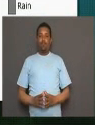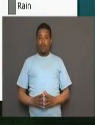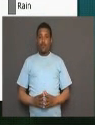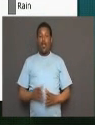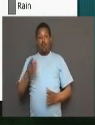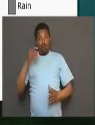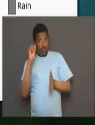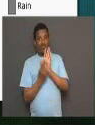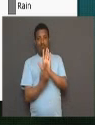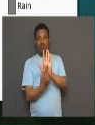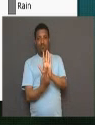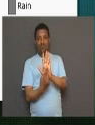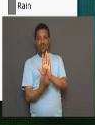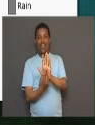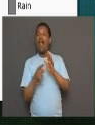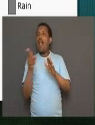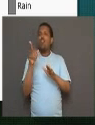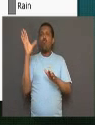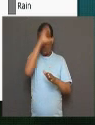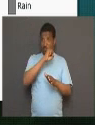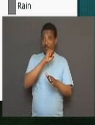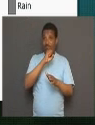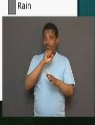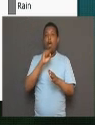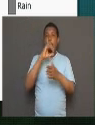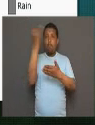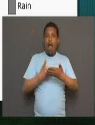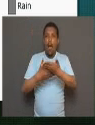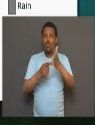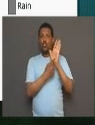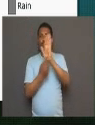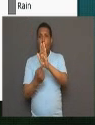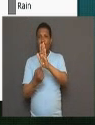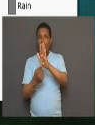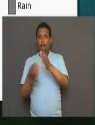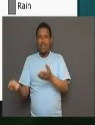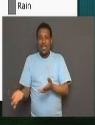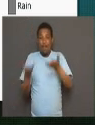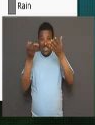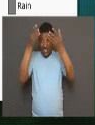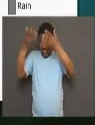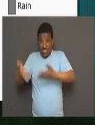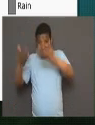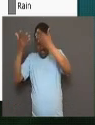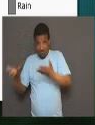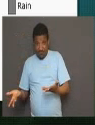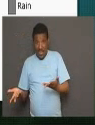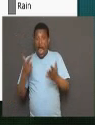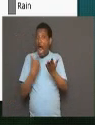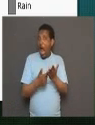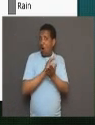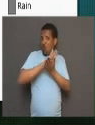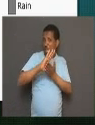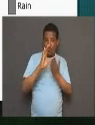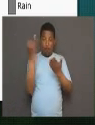For instance, let us consider a map showing precipitation. A